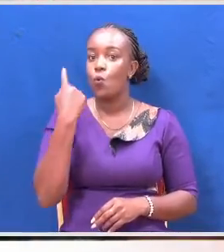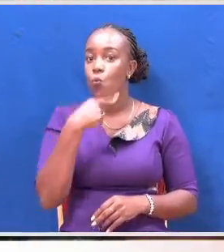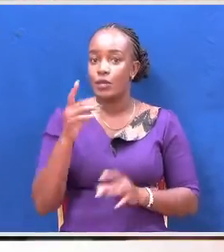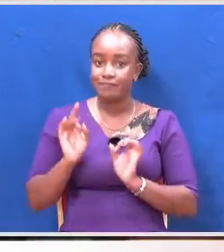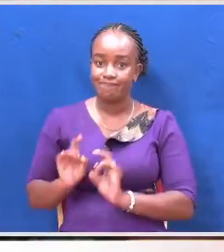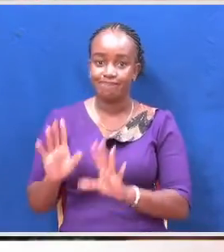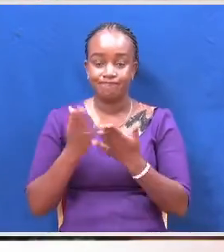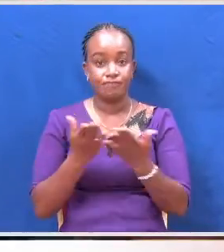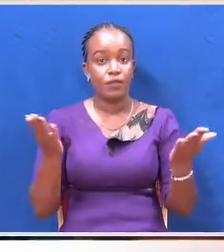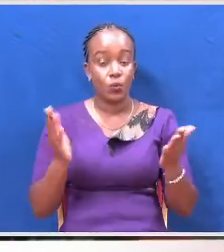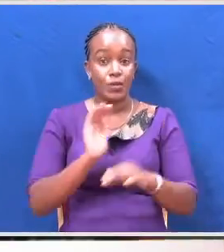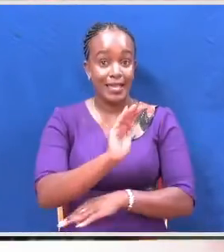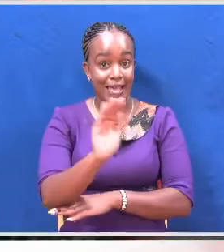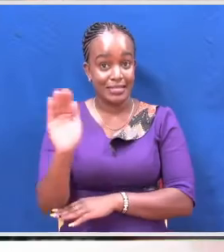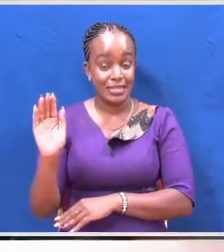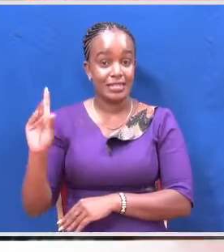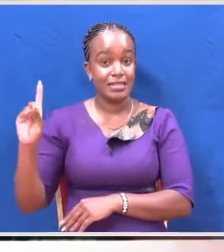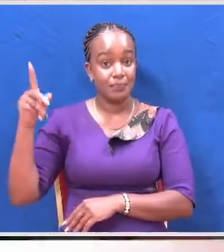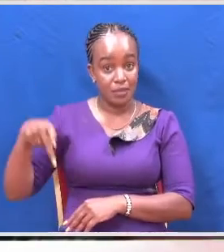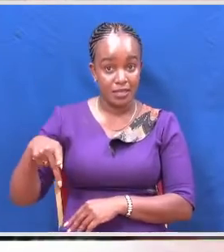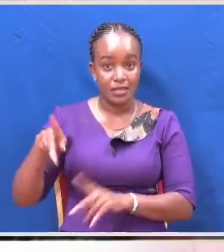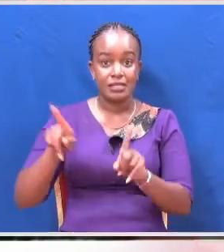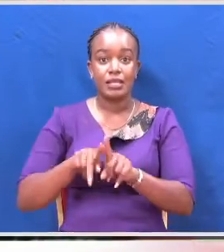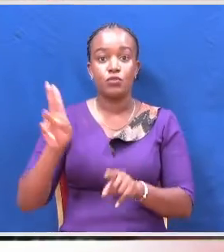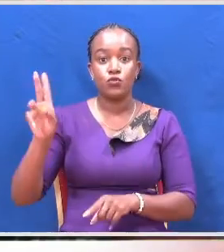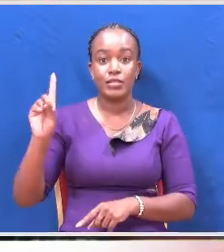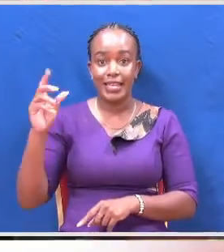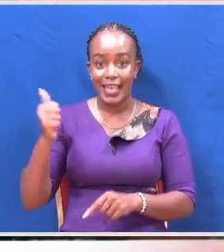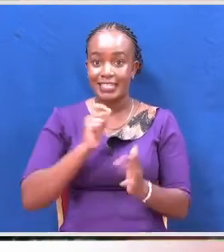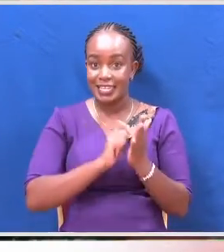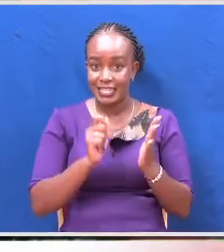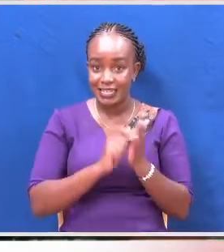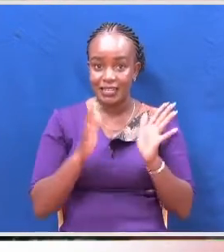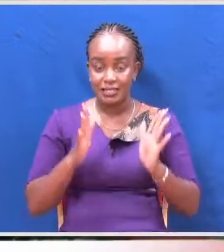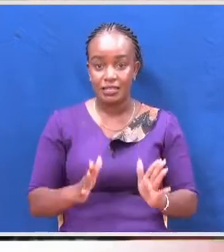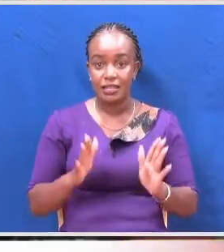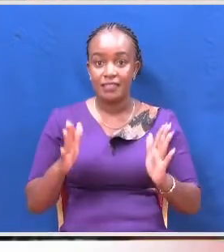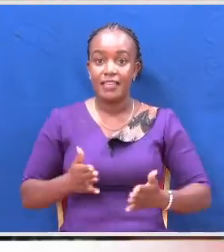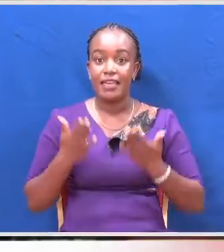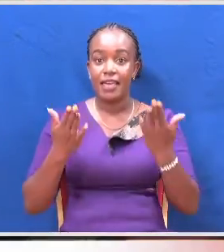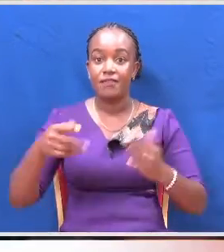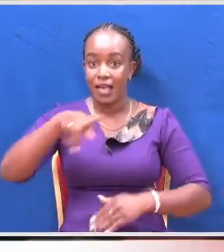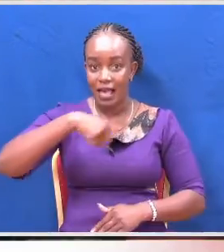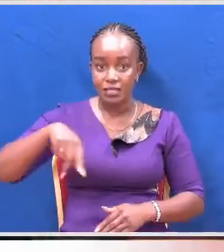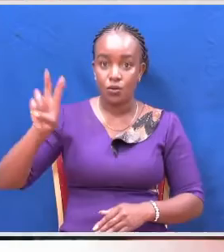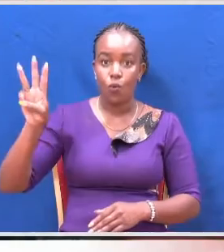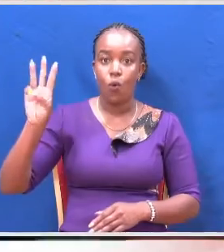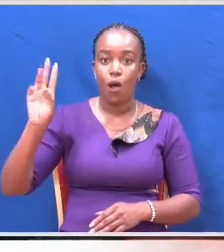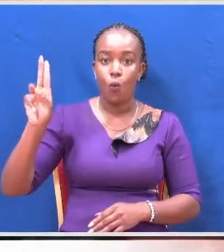hereby appeal to the DP and the UDA secretariat that they gave us one, Mr. Eliud Owalo, to work with as the